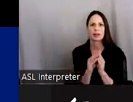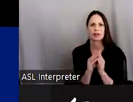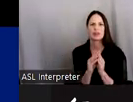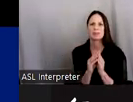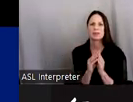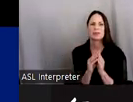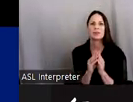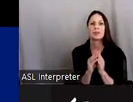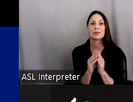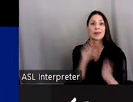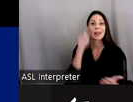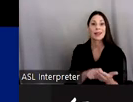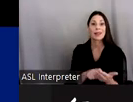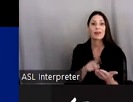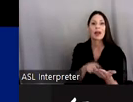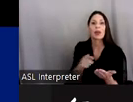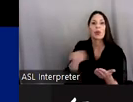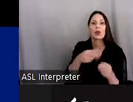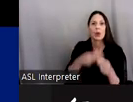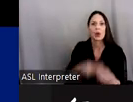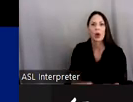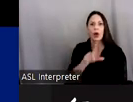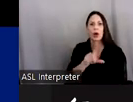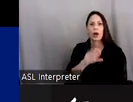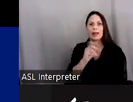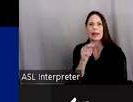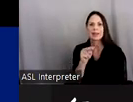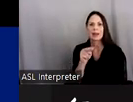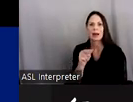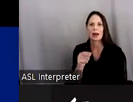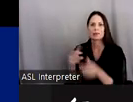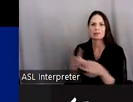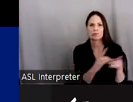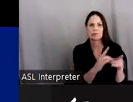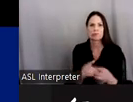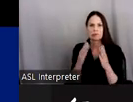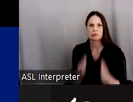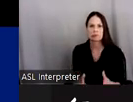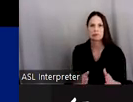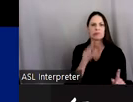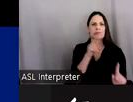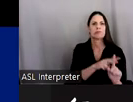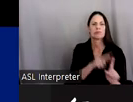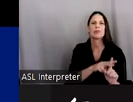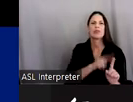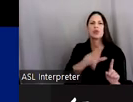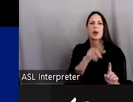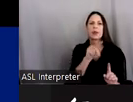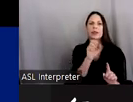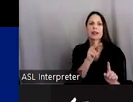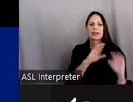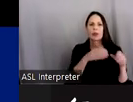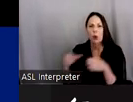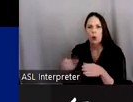identifying what you folks are calling liaisons to other task forces or councils